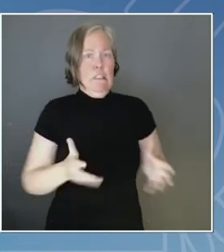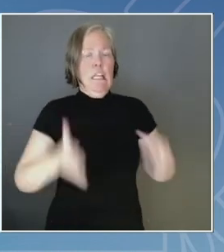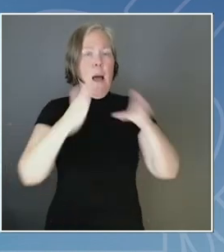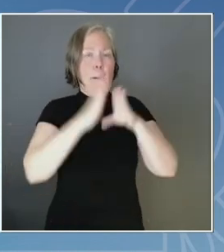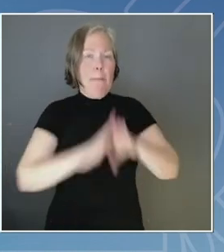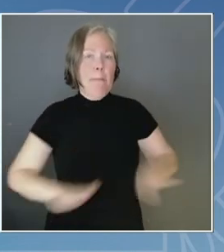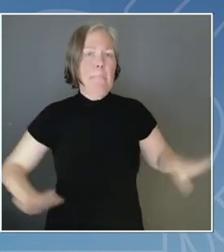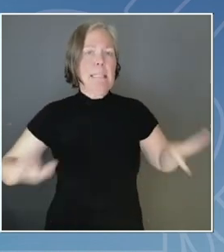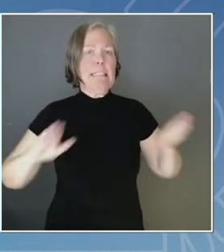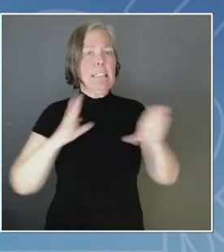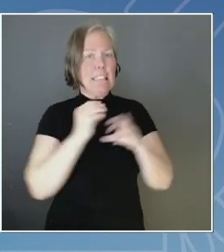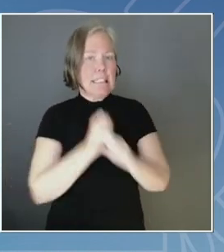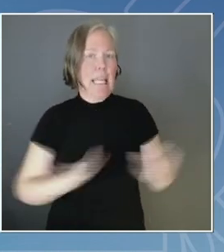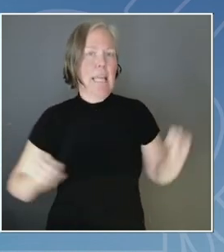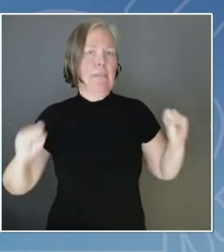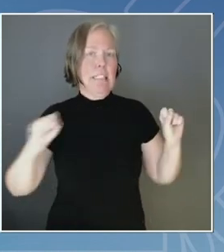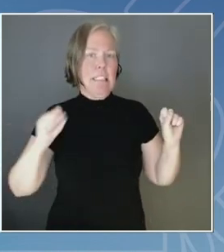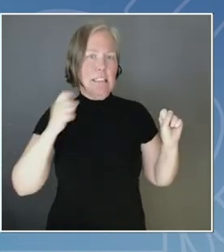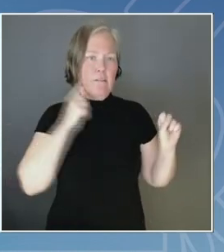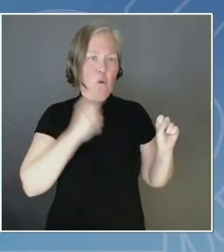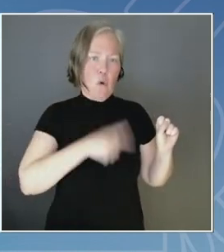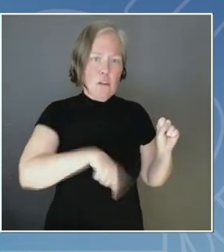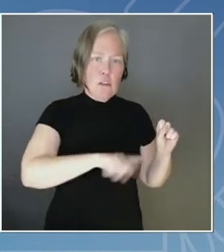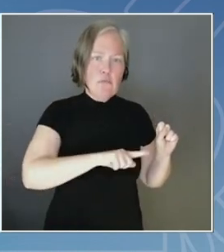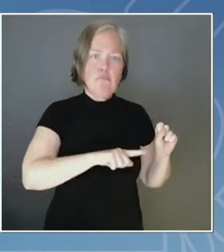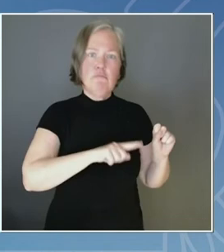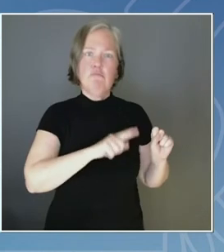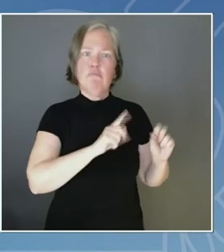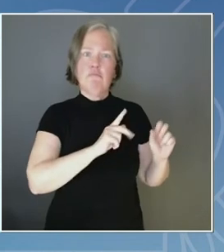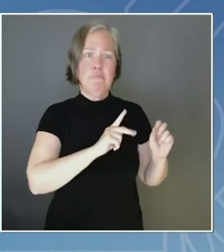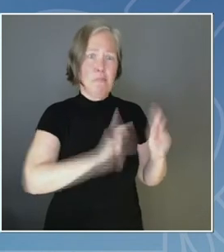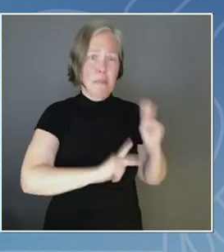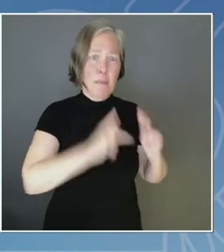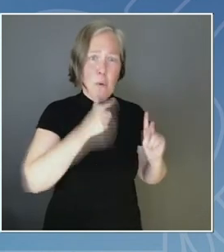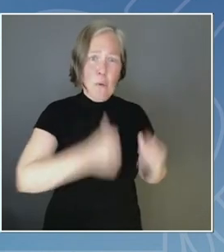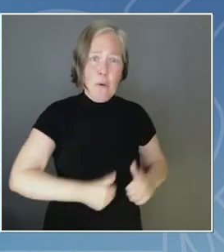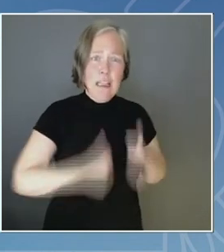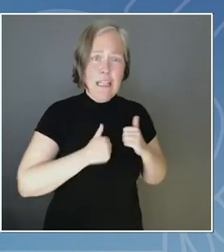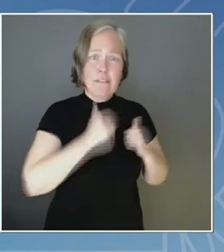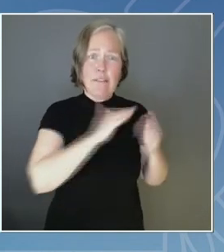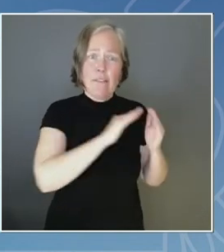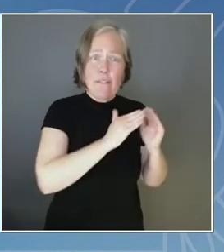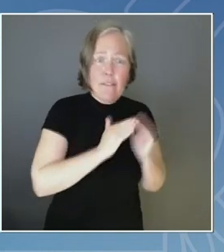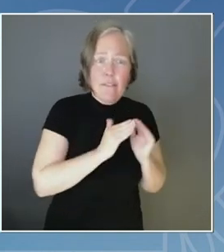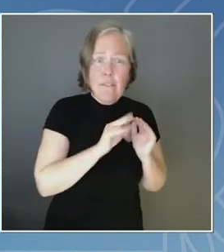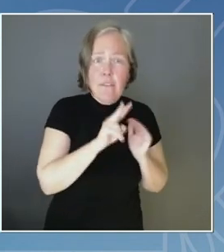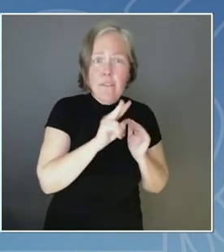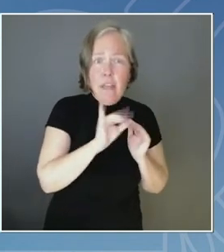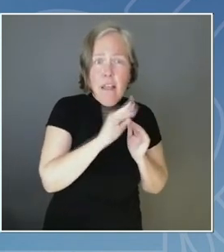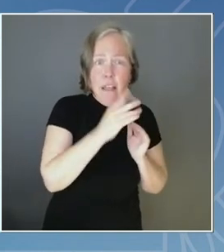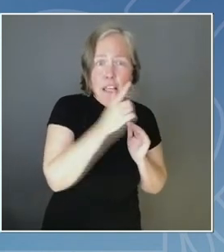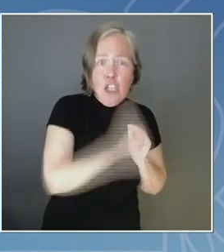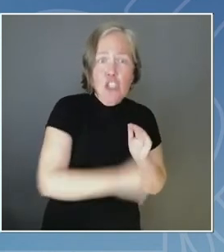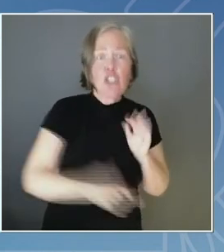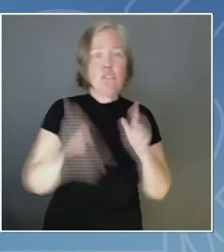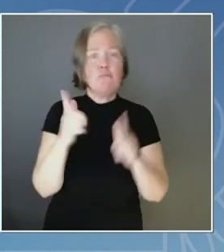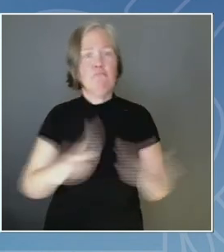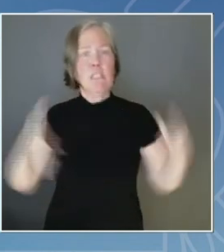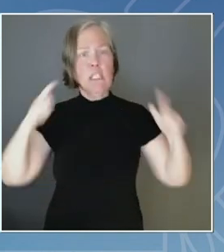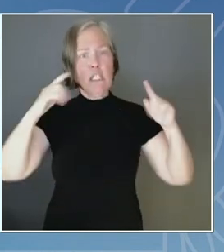place, safer fields, safer villages, safer cities, where new generation have